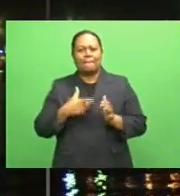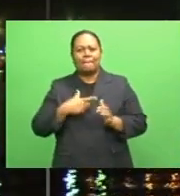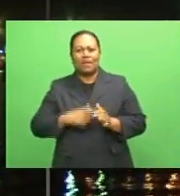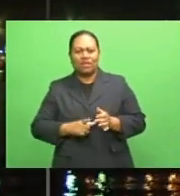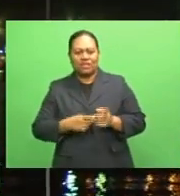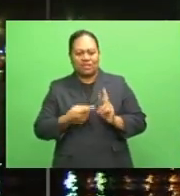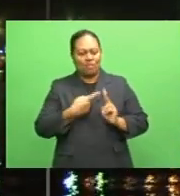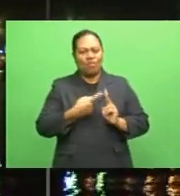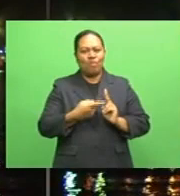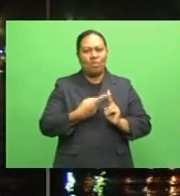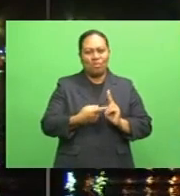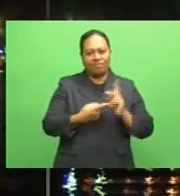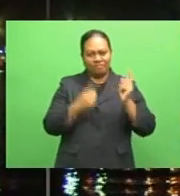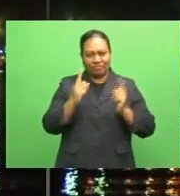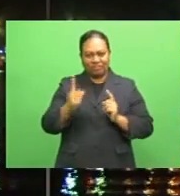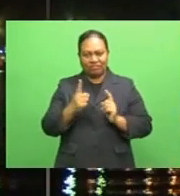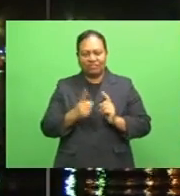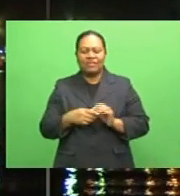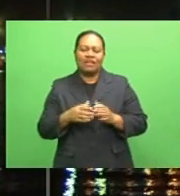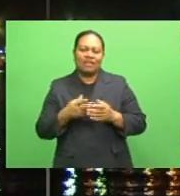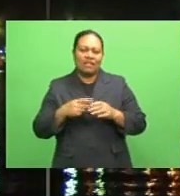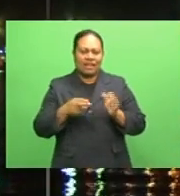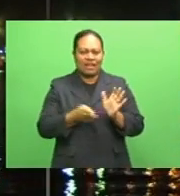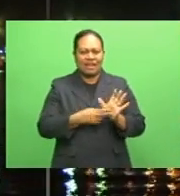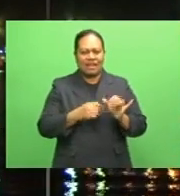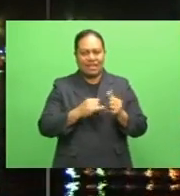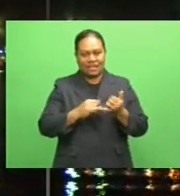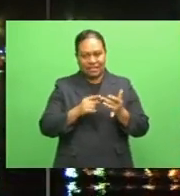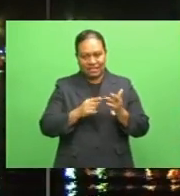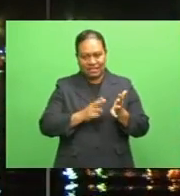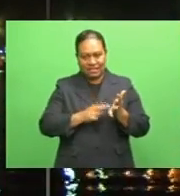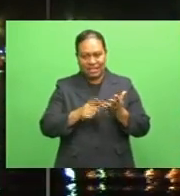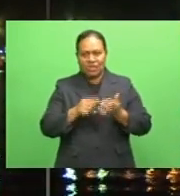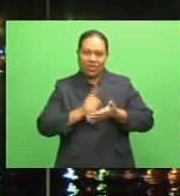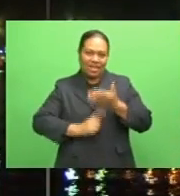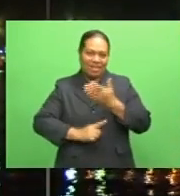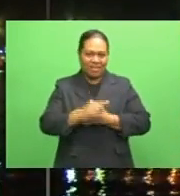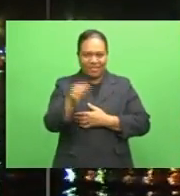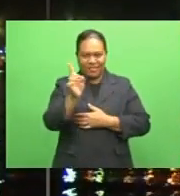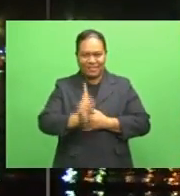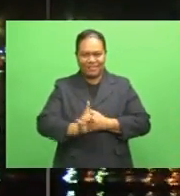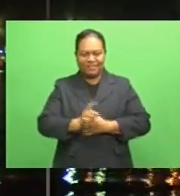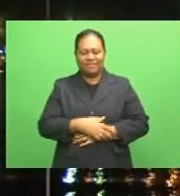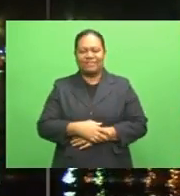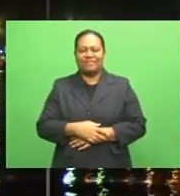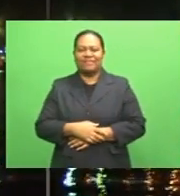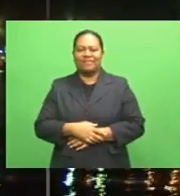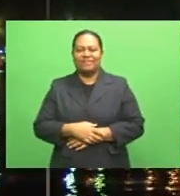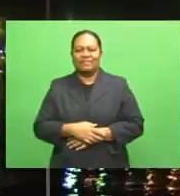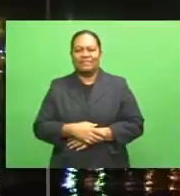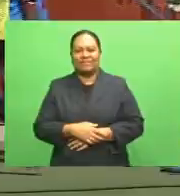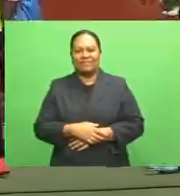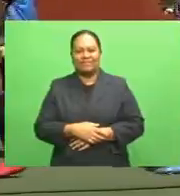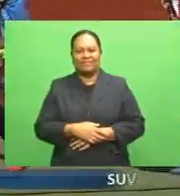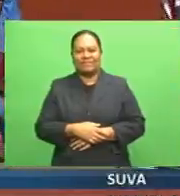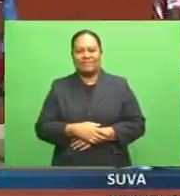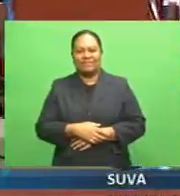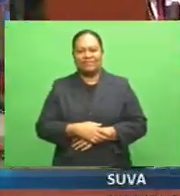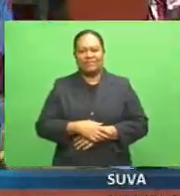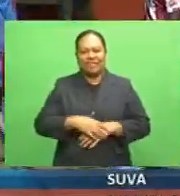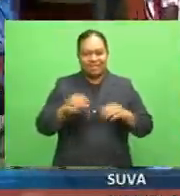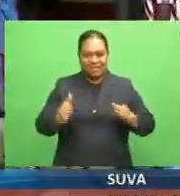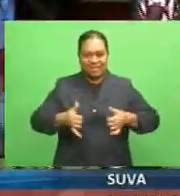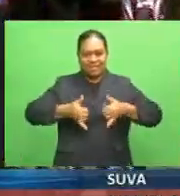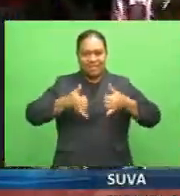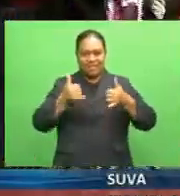drew 1-1 with Giant Killers Gofri and Asinu in their last pool match today. Thale Matairukula has more. The defending